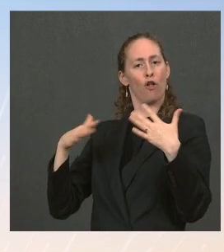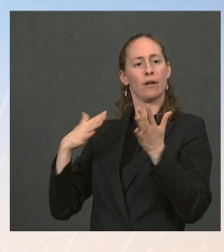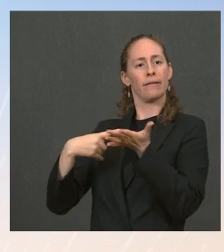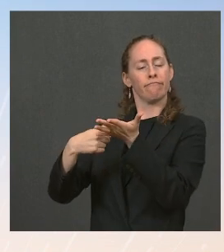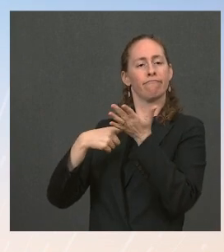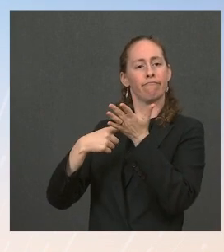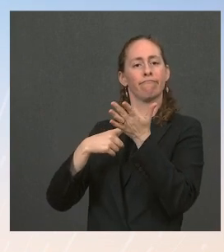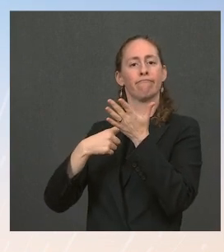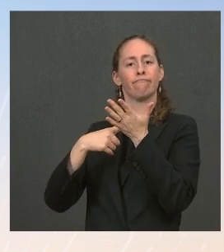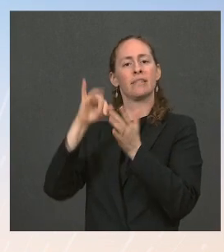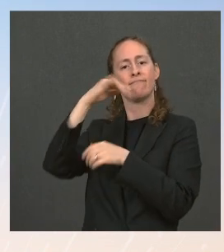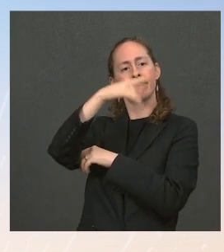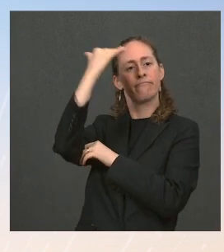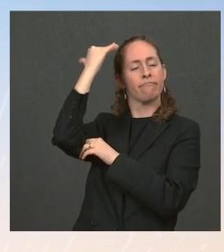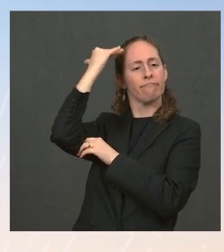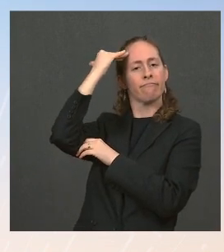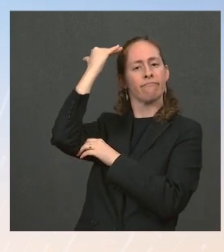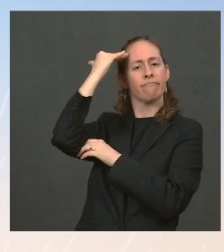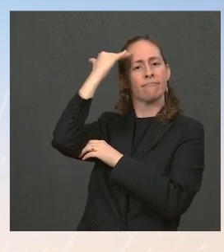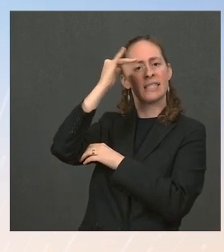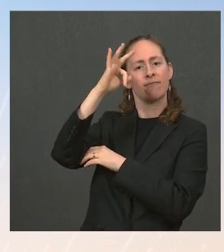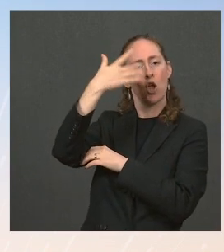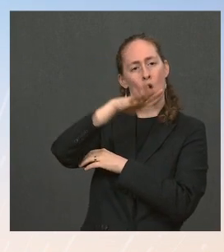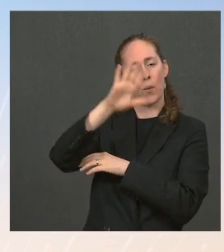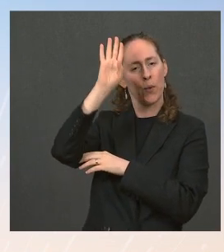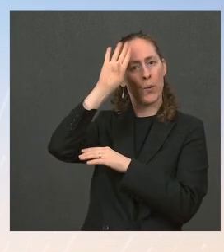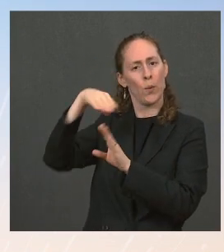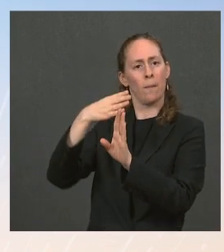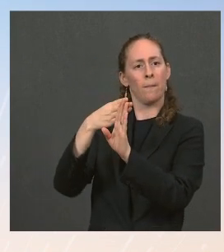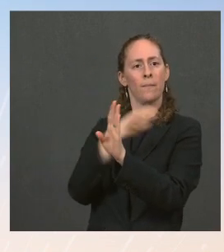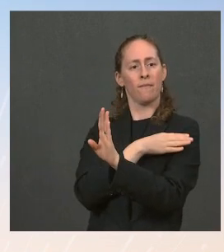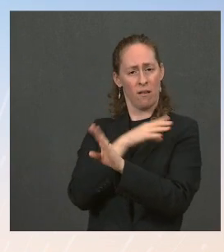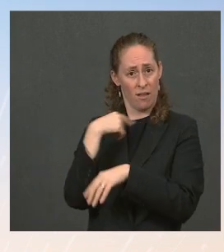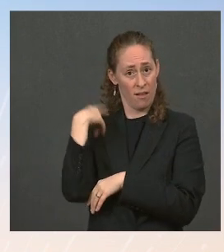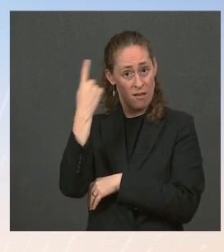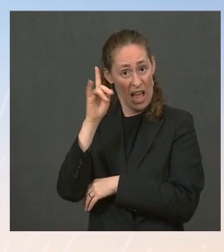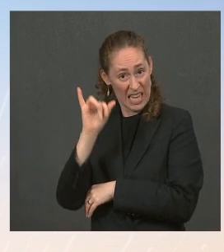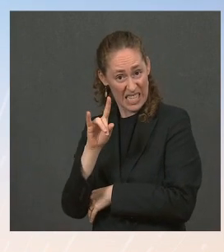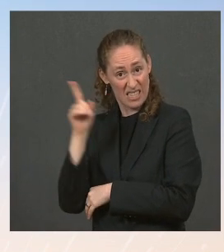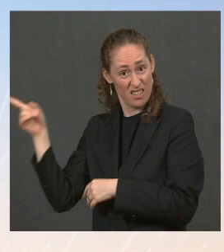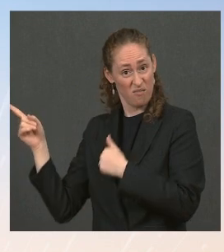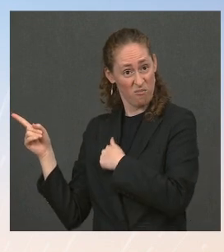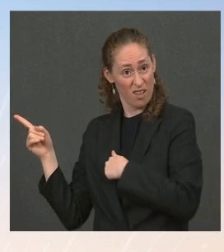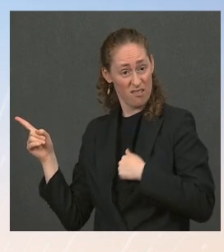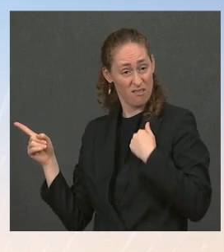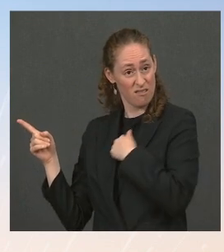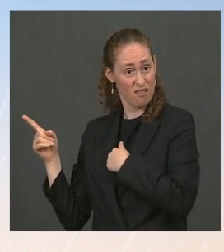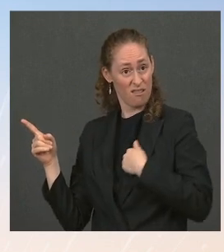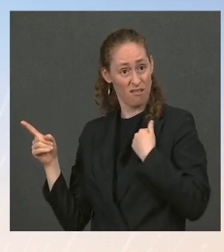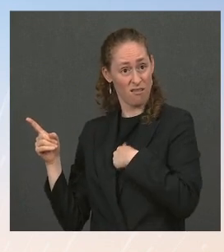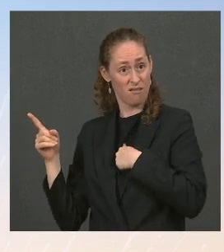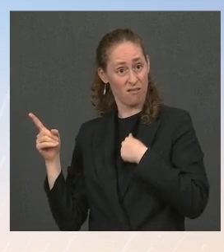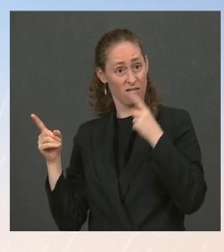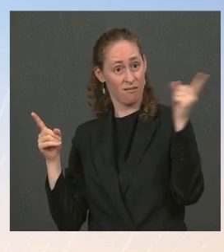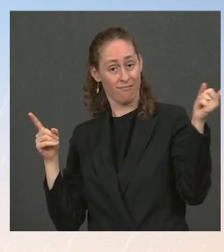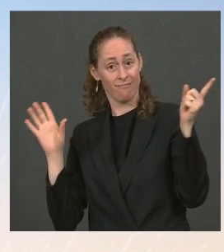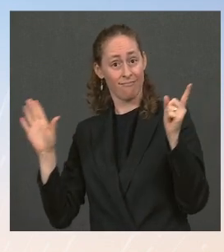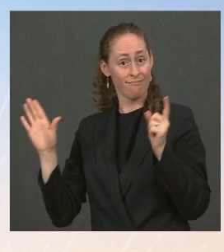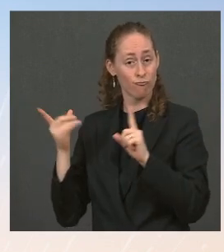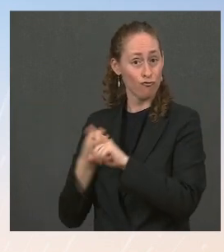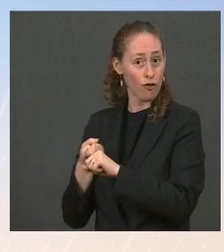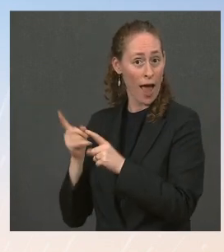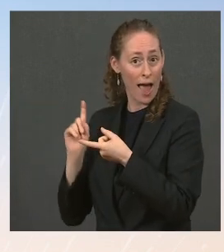So similar, but not entirely the same. So did the president apologize to his French friend? He acknowledged there could have been